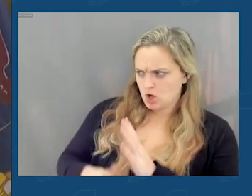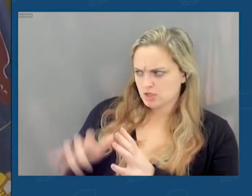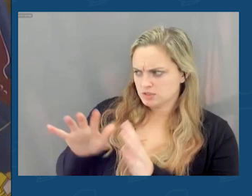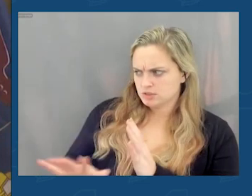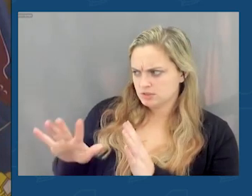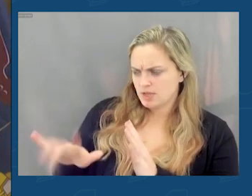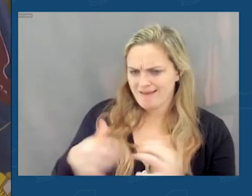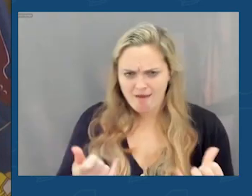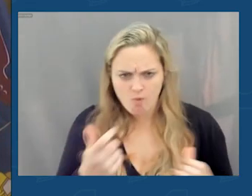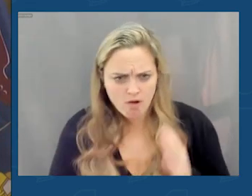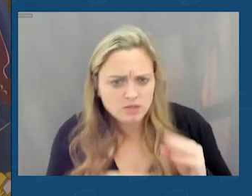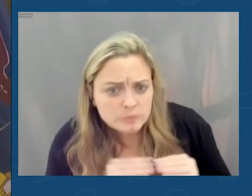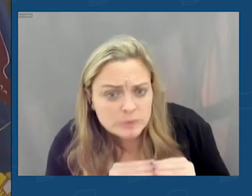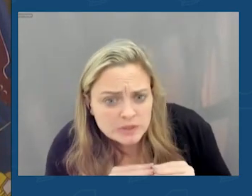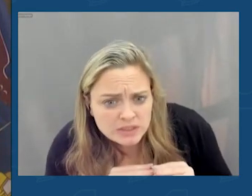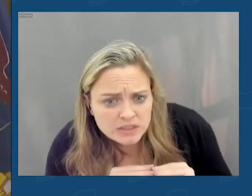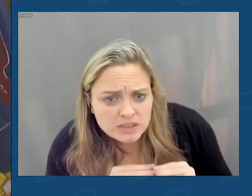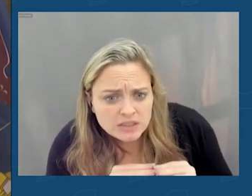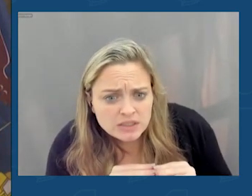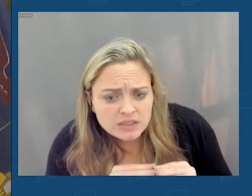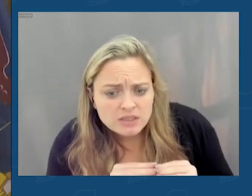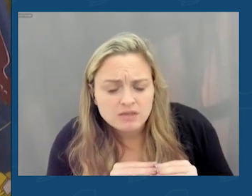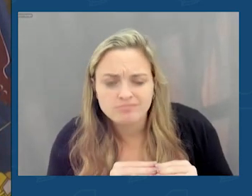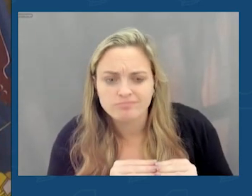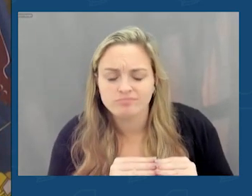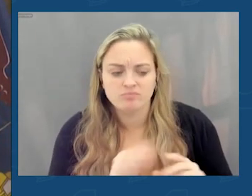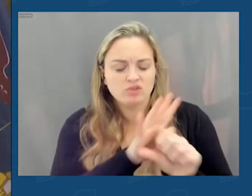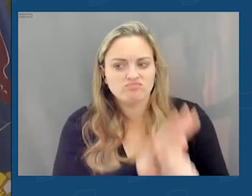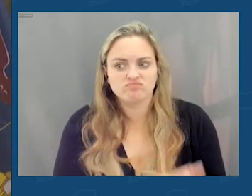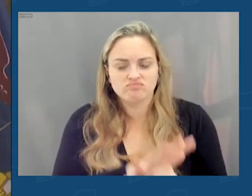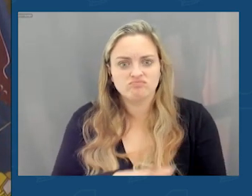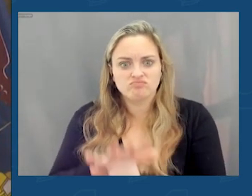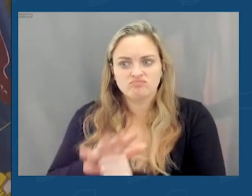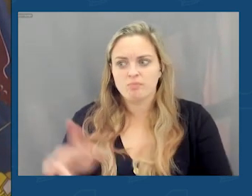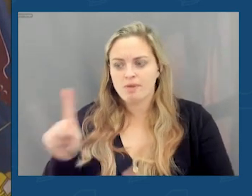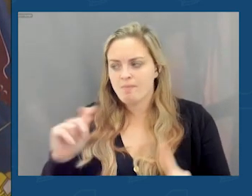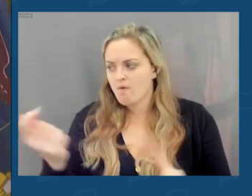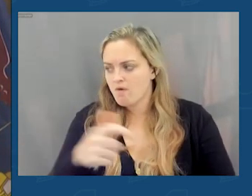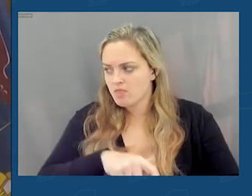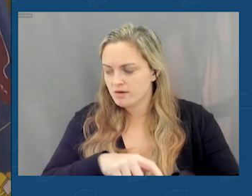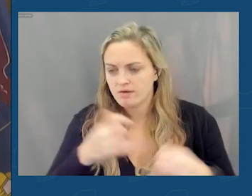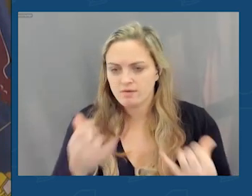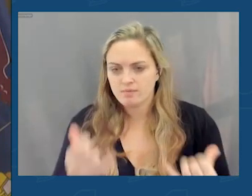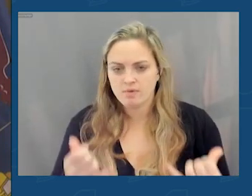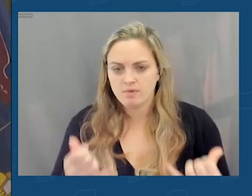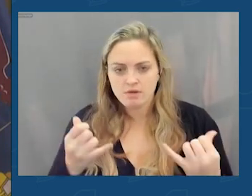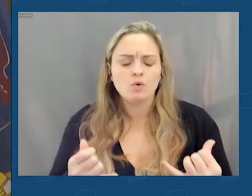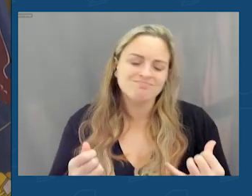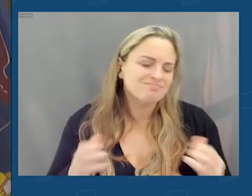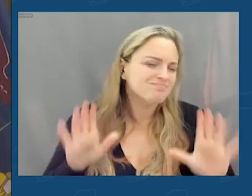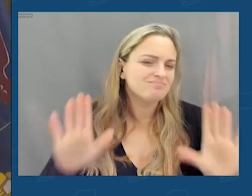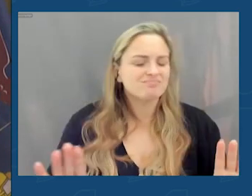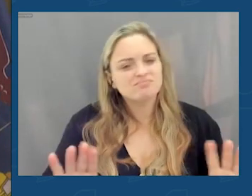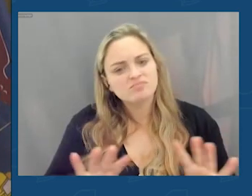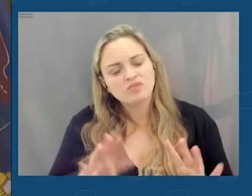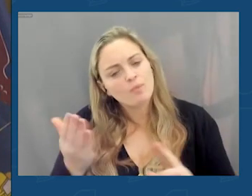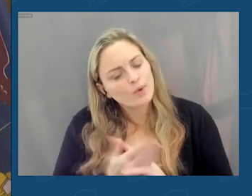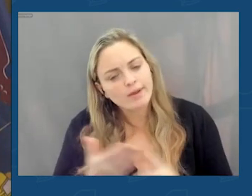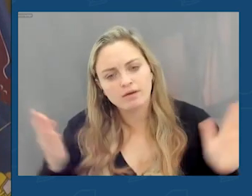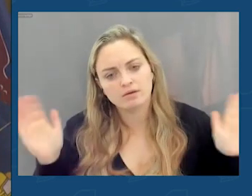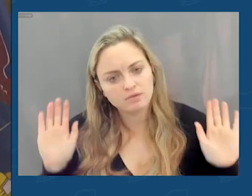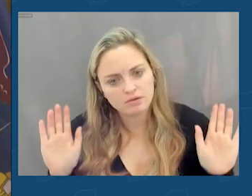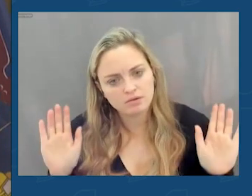more. We're just stressing out people all the time here. Come on, let's give everybody a break.